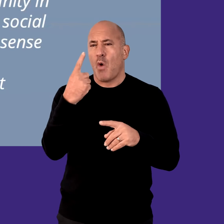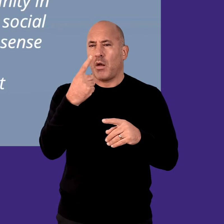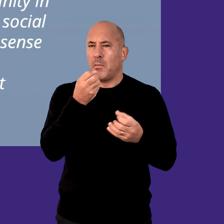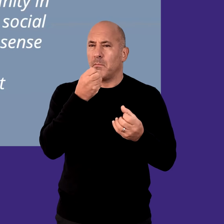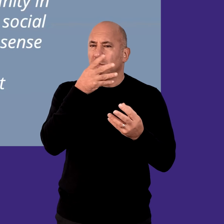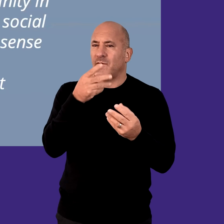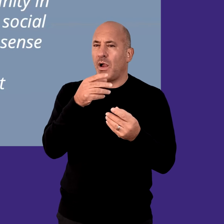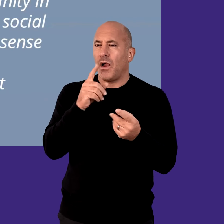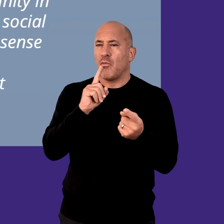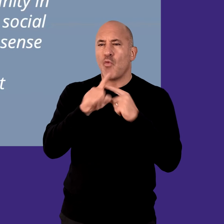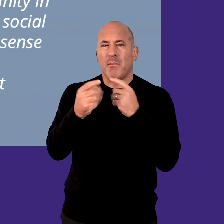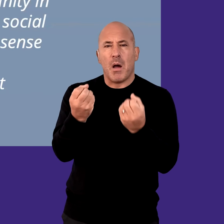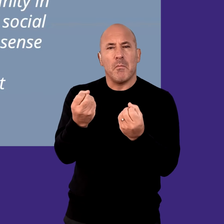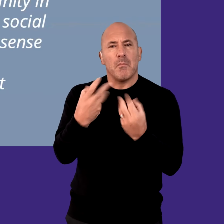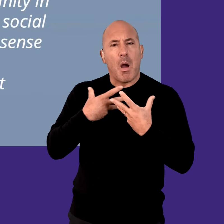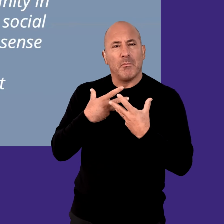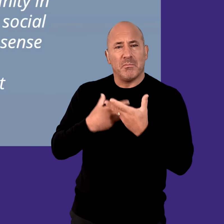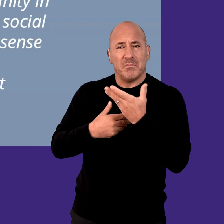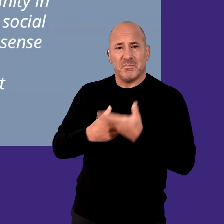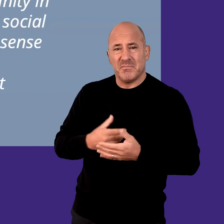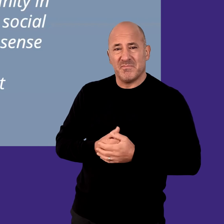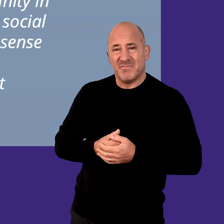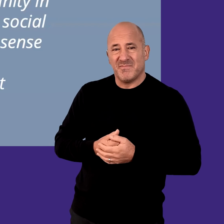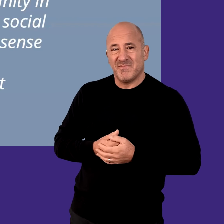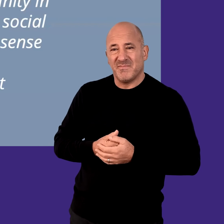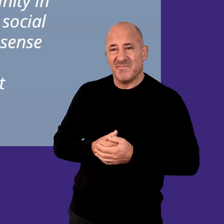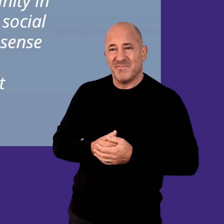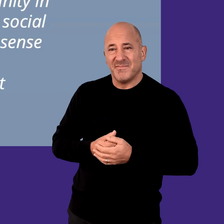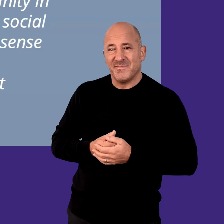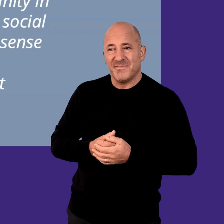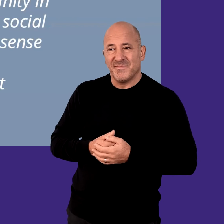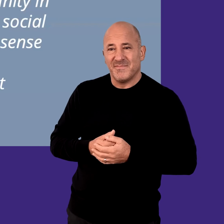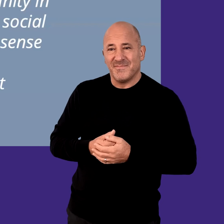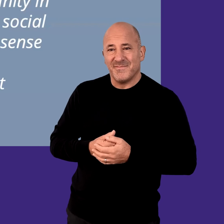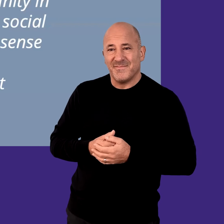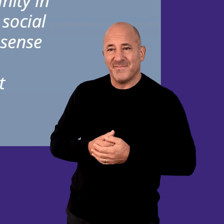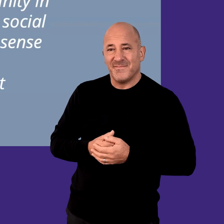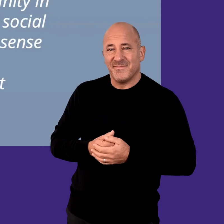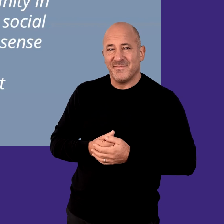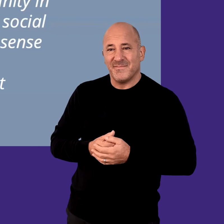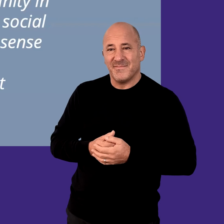was a really lovely comment that we came across.